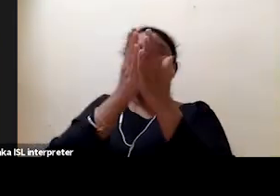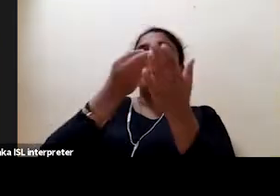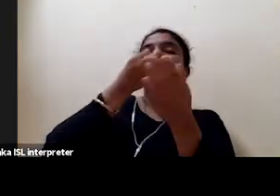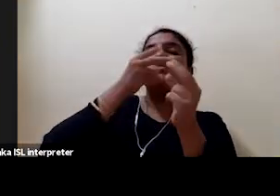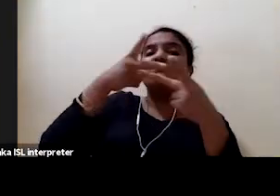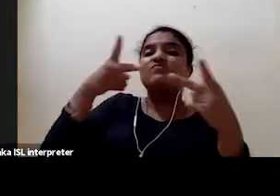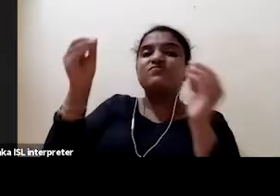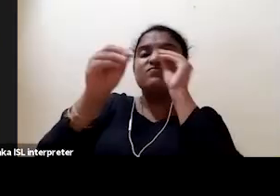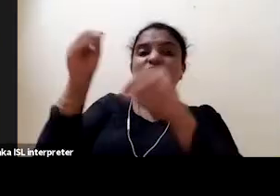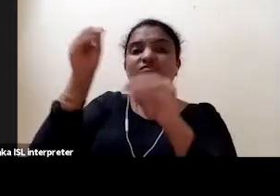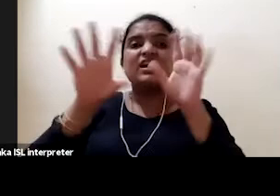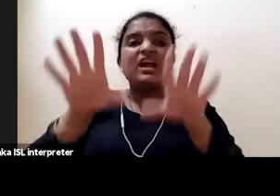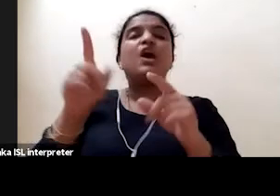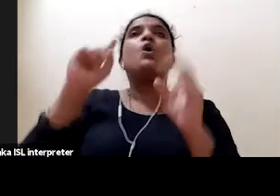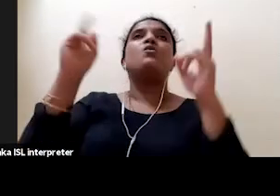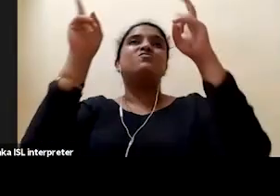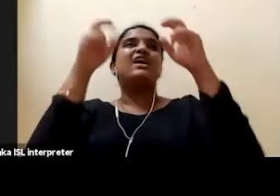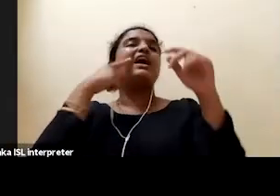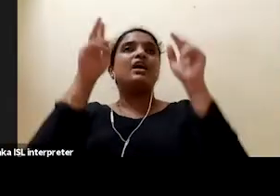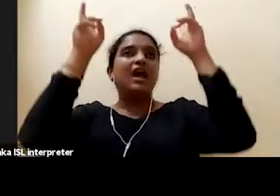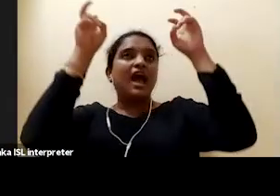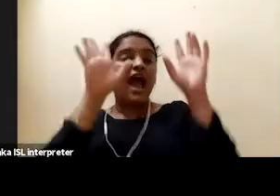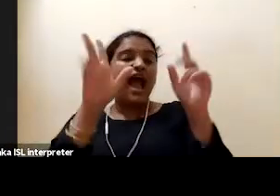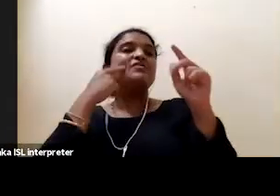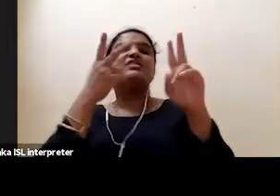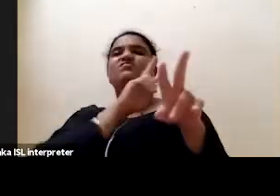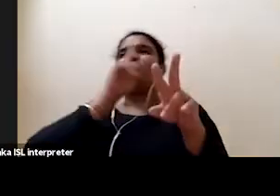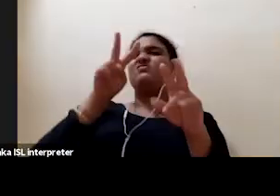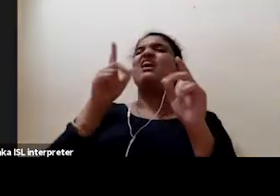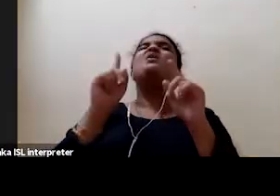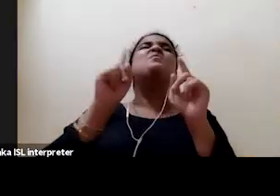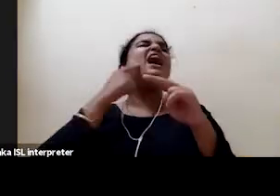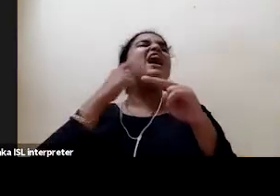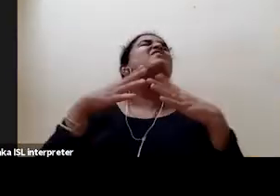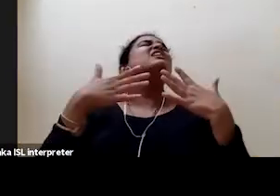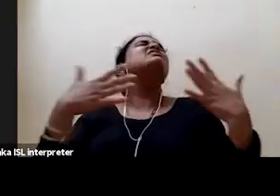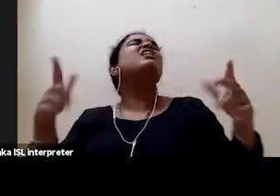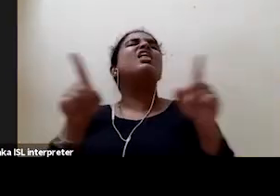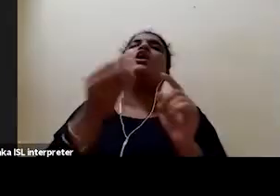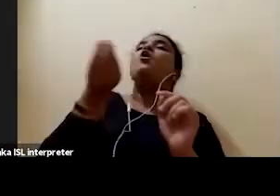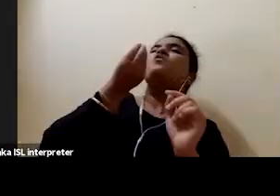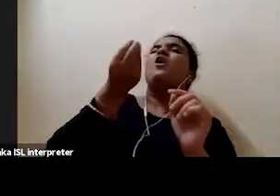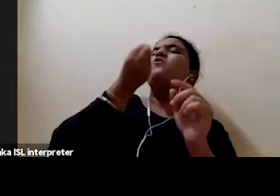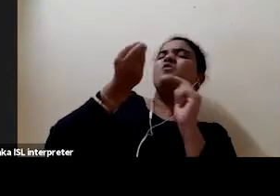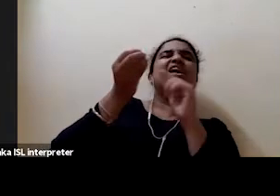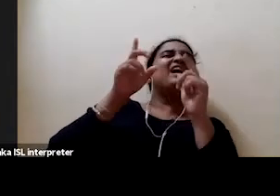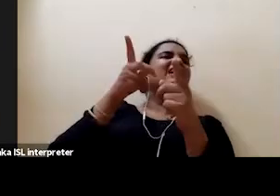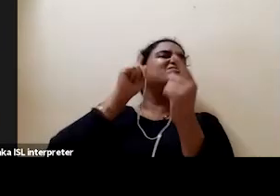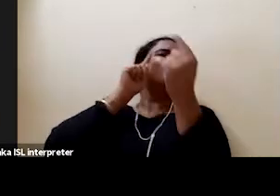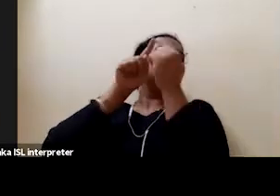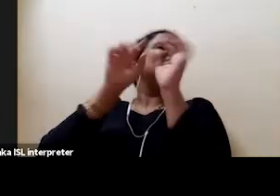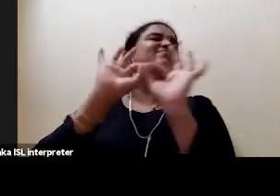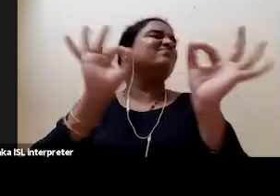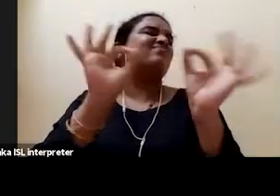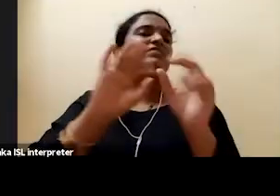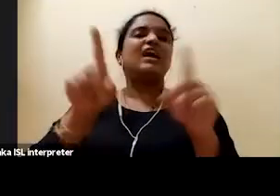you, or they will take your quotes, they'll interview you. But if you're very general, then nobody will think about you for any particular thing, and you will not be on top